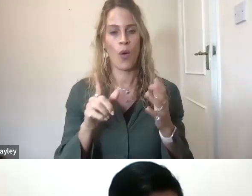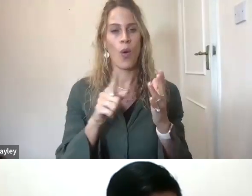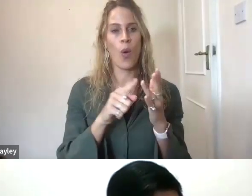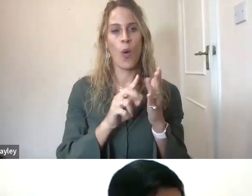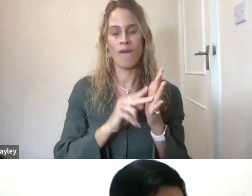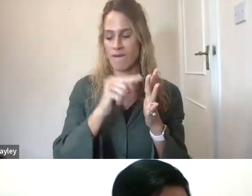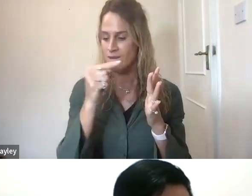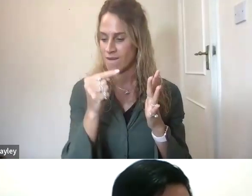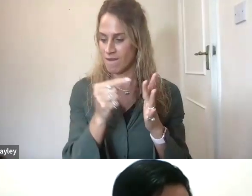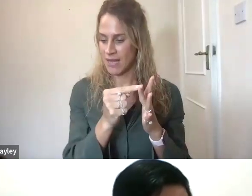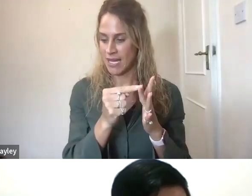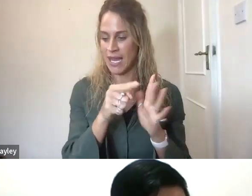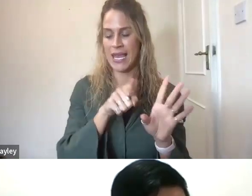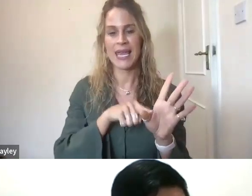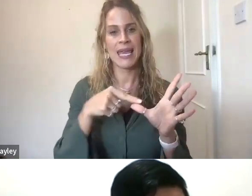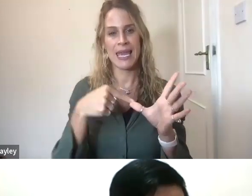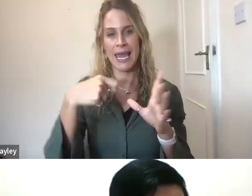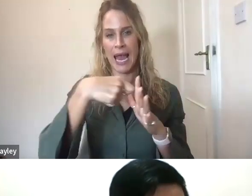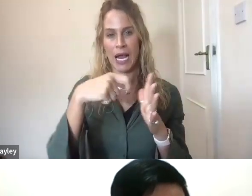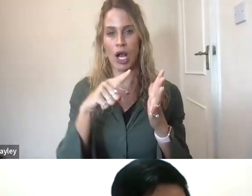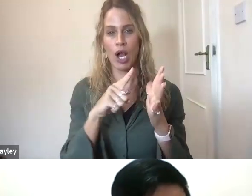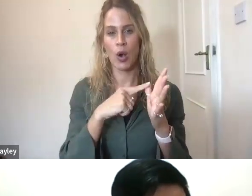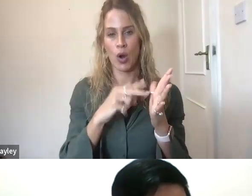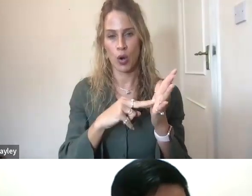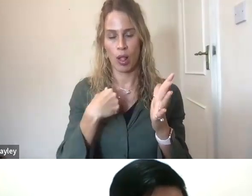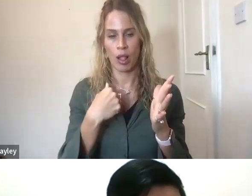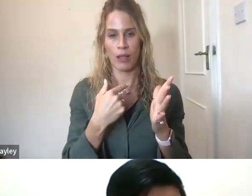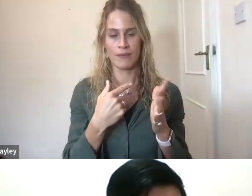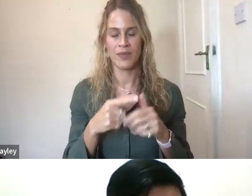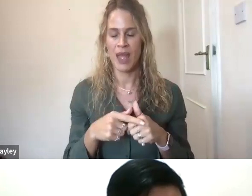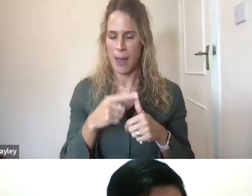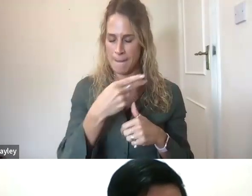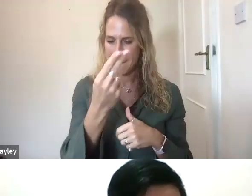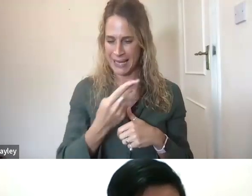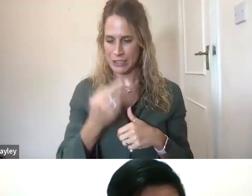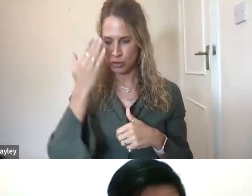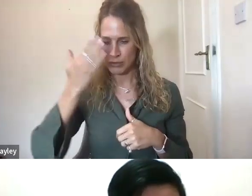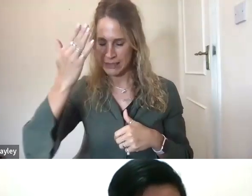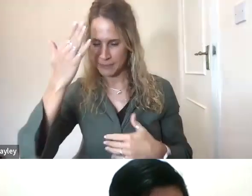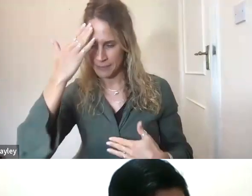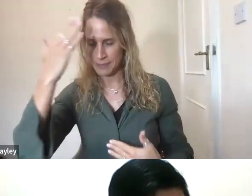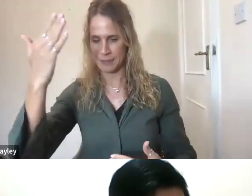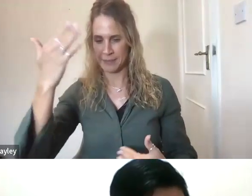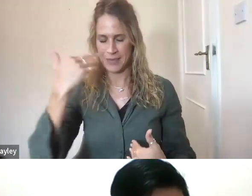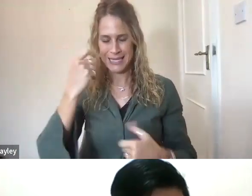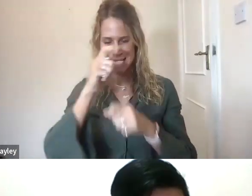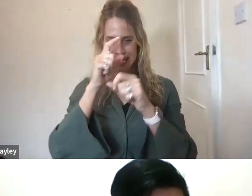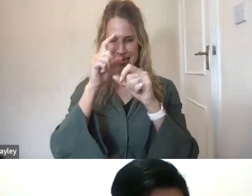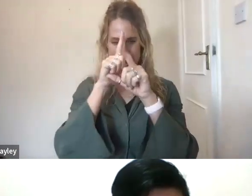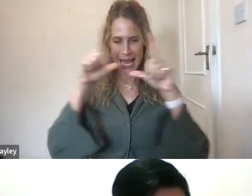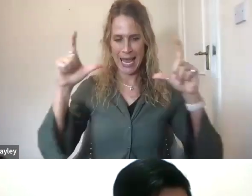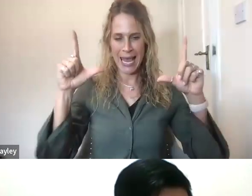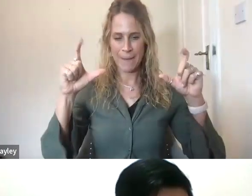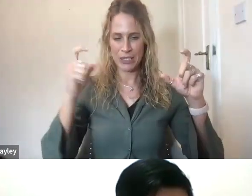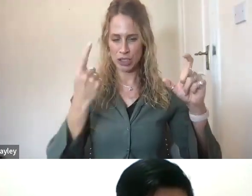dream. I am drawing an image of me that remains embedded in an undissolved dream of